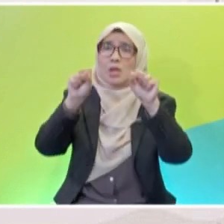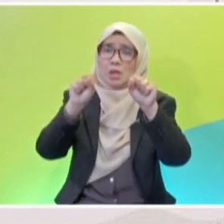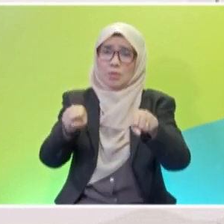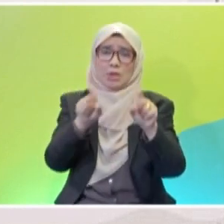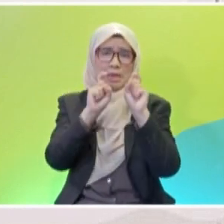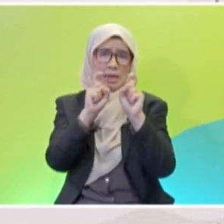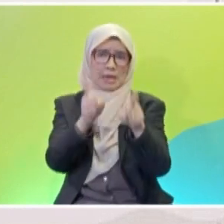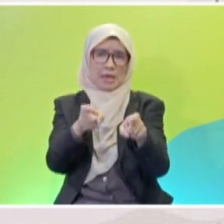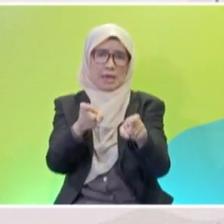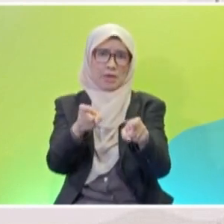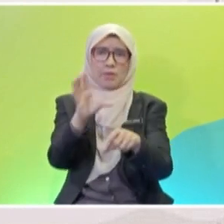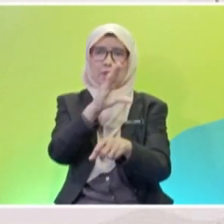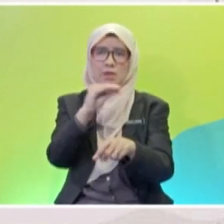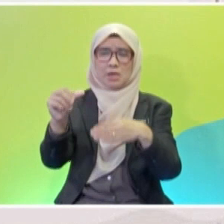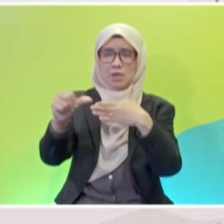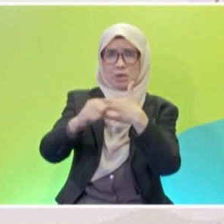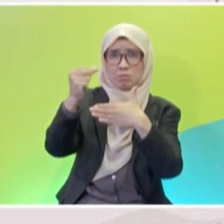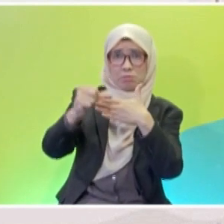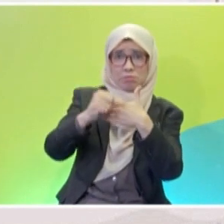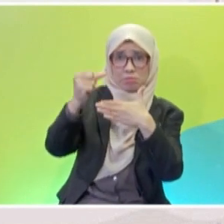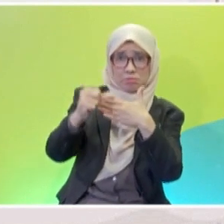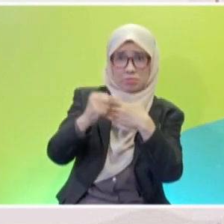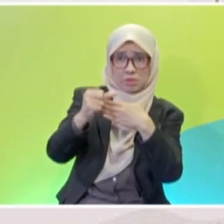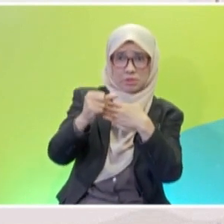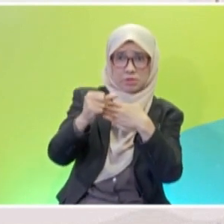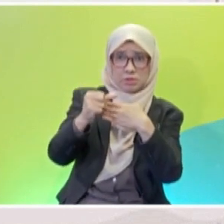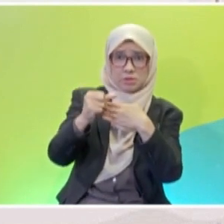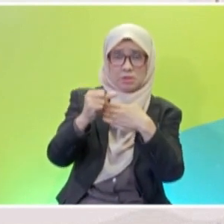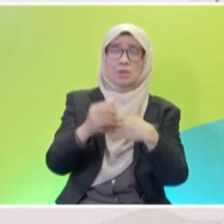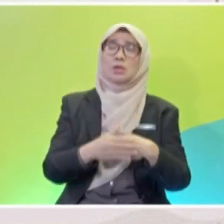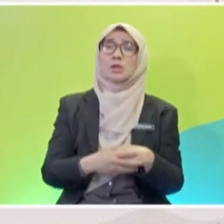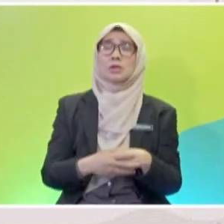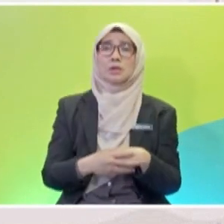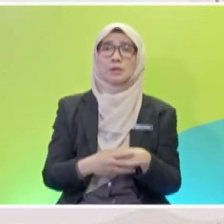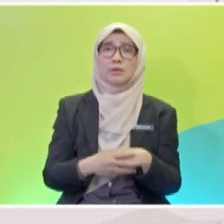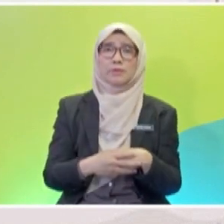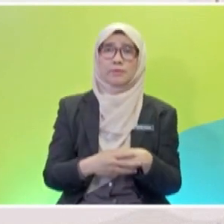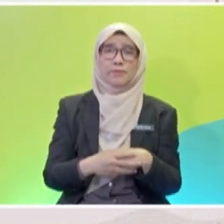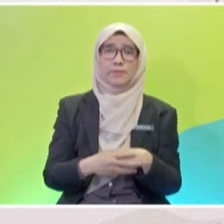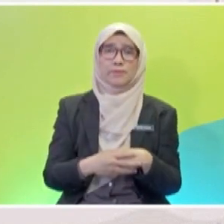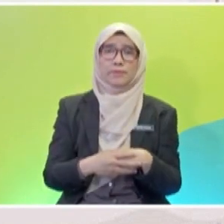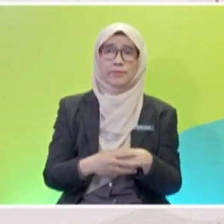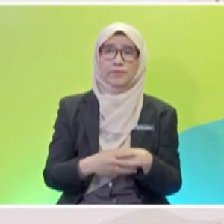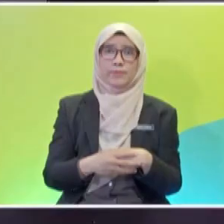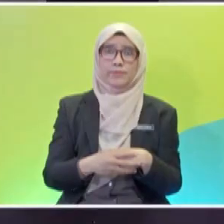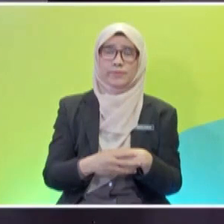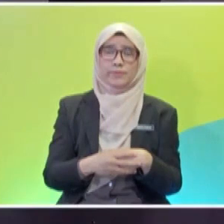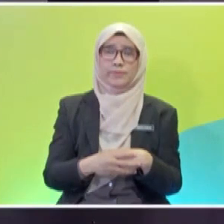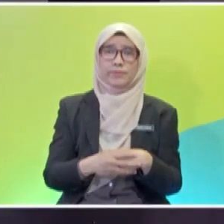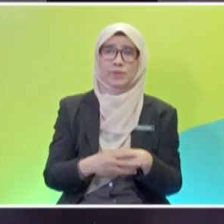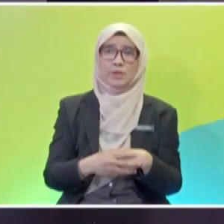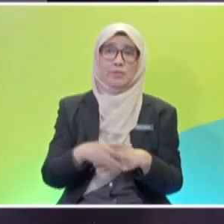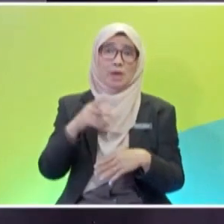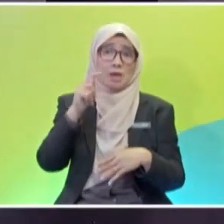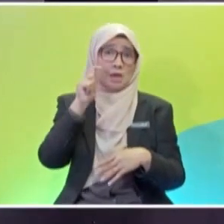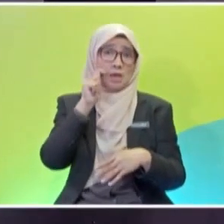and even dangerous. She even used the word harmless, which is opposite to harmful. Yeah. But she was saying that certain, you know, a little bit of